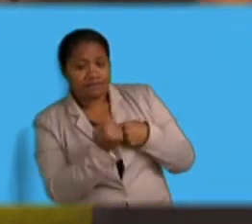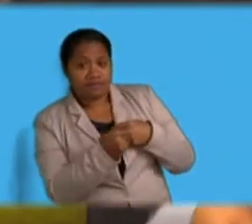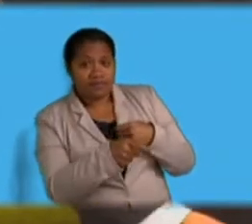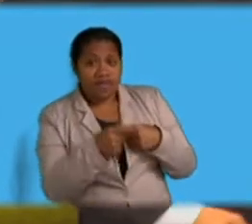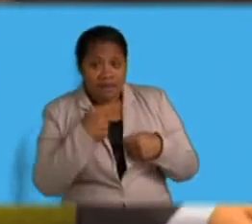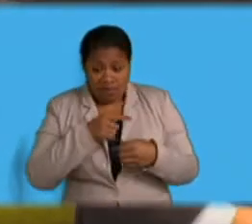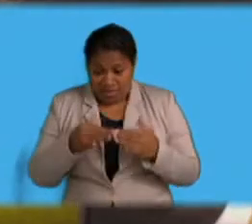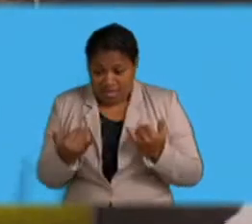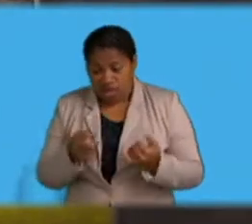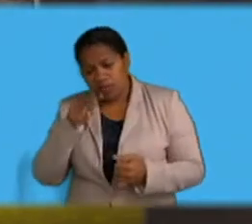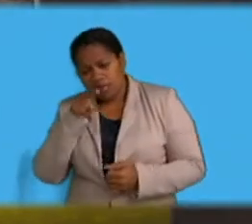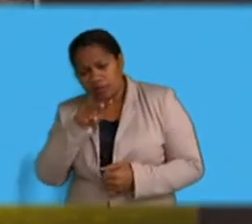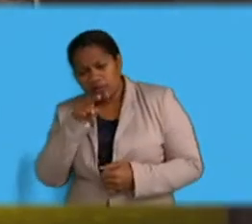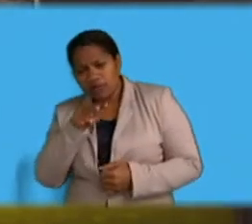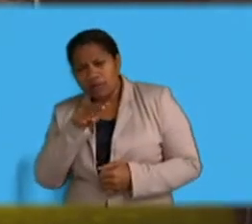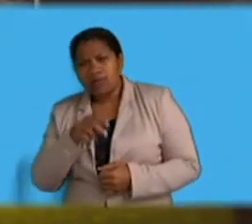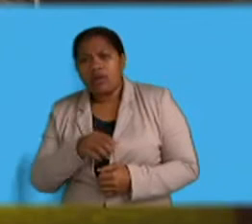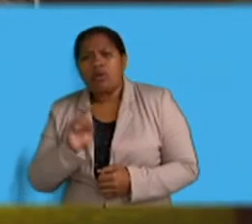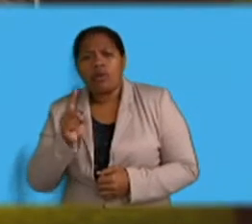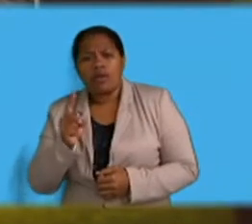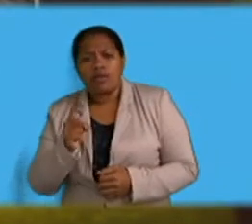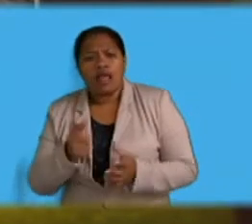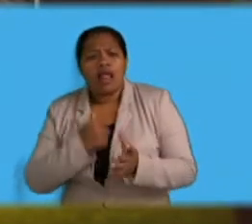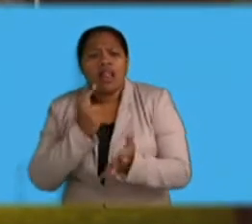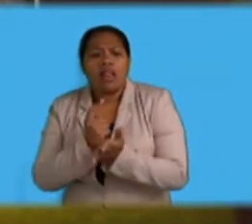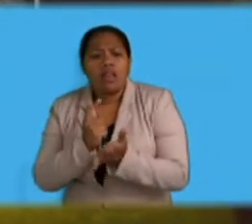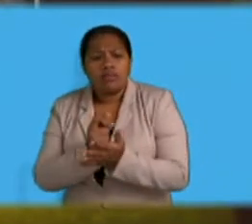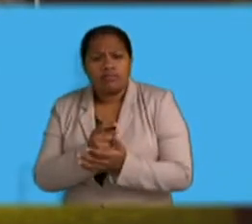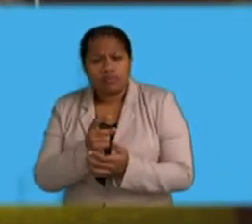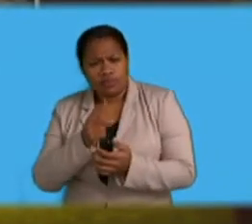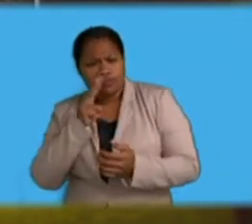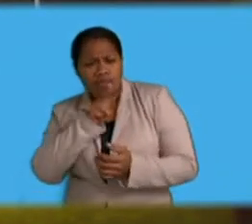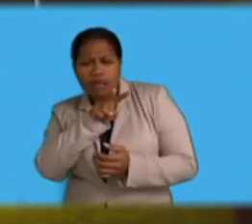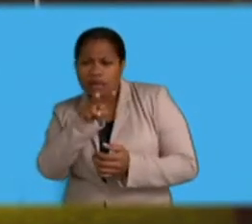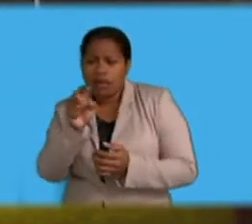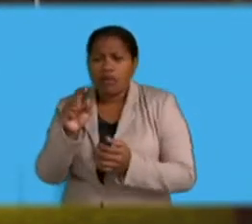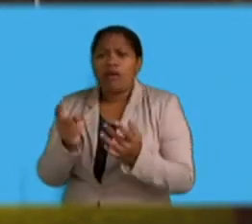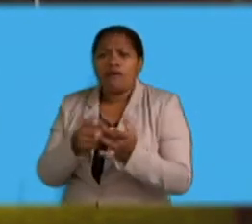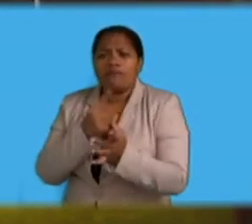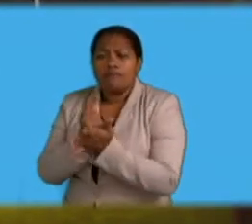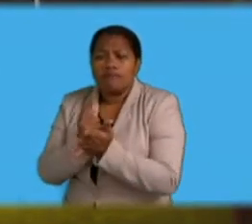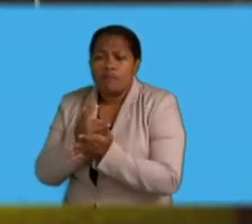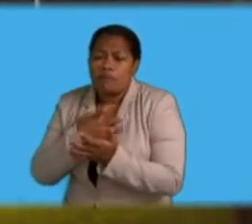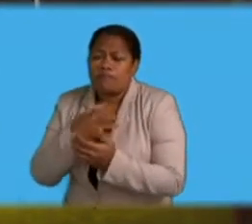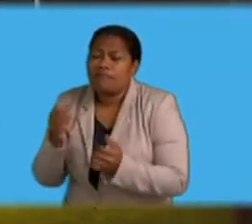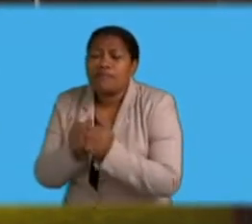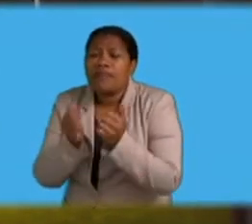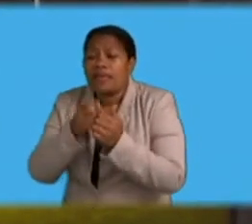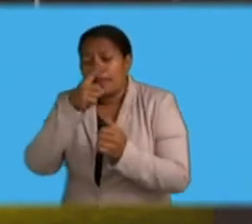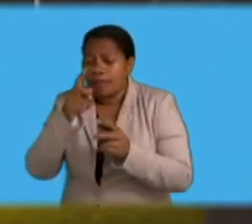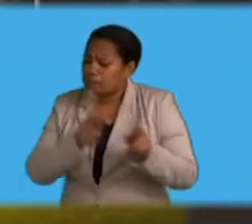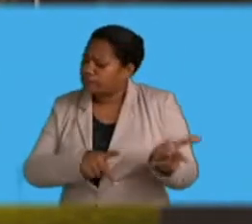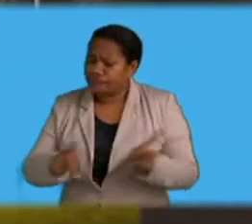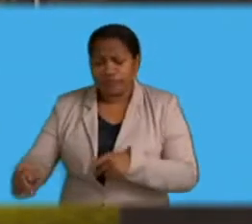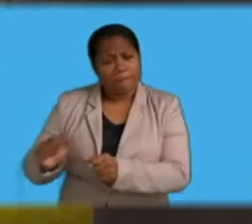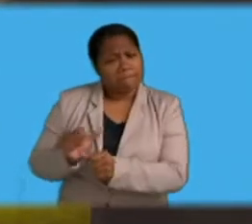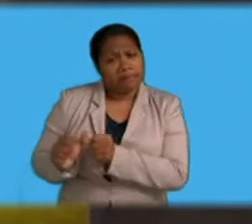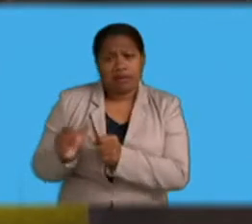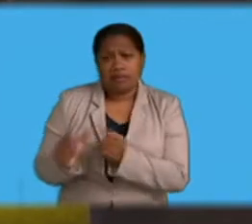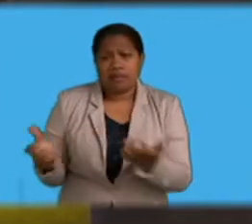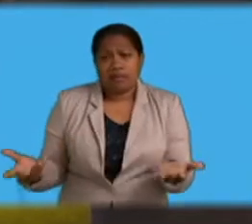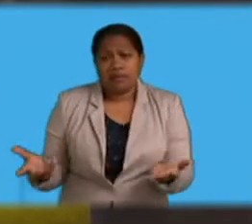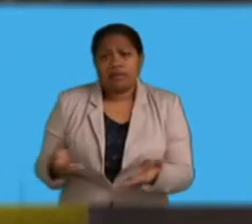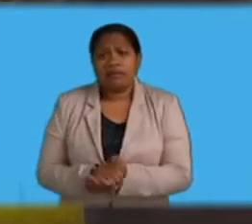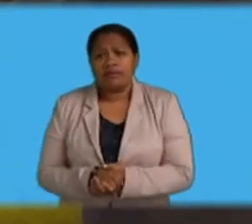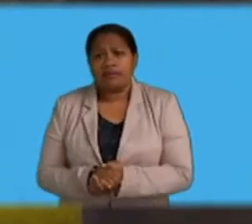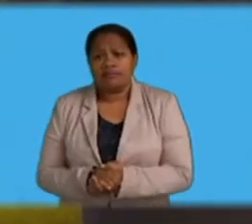side, Honourable Member, a lot more people are performing a lot more better. We have found also on the flip side, Madam Speaker, a lot more people who